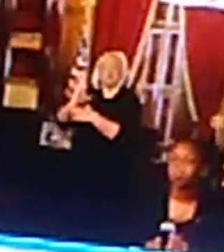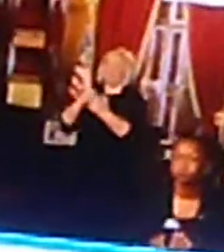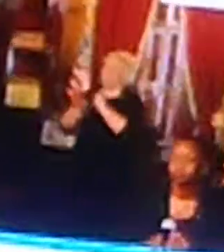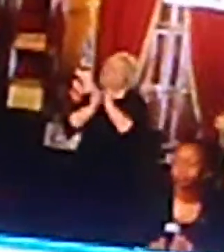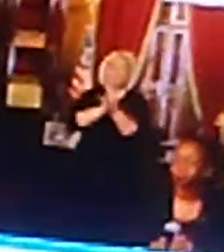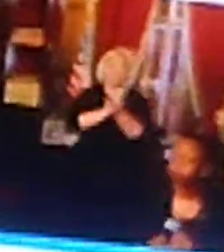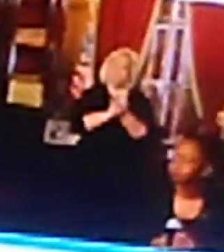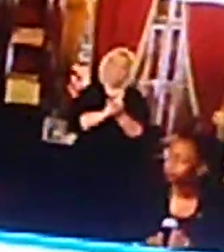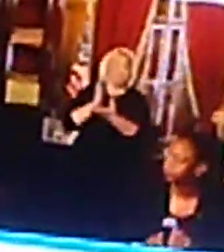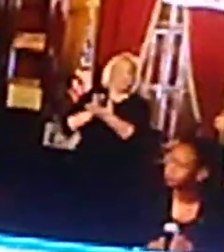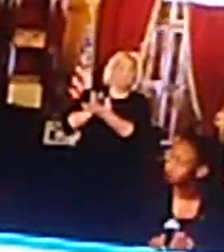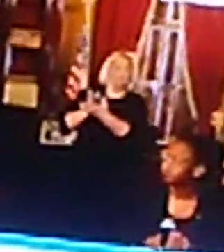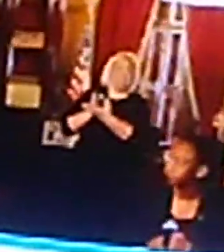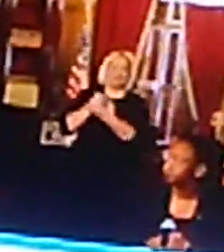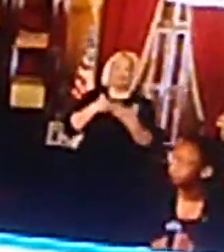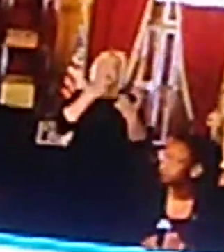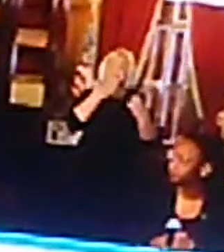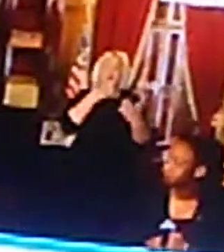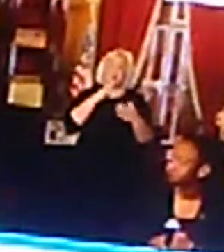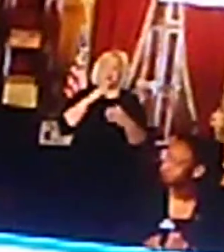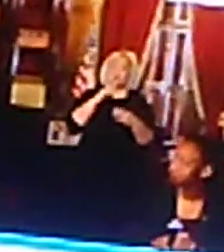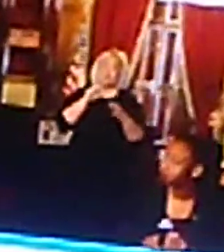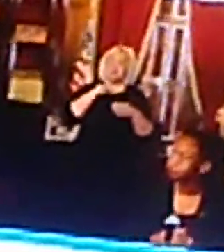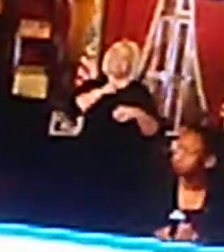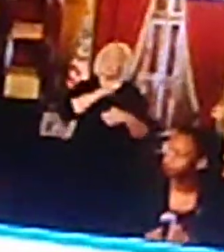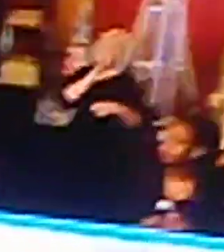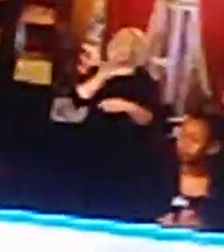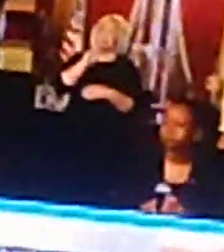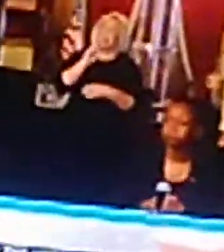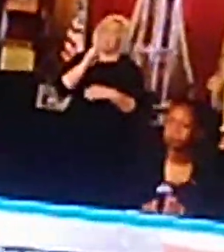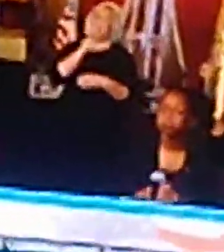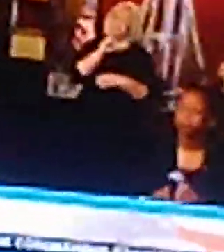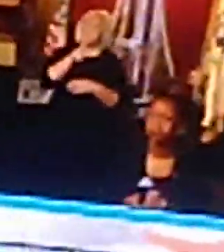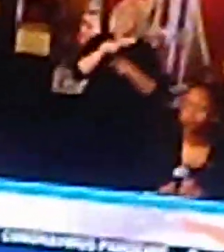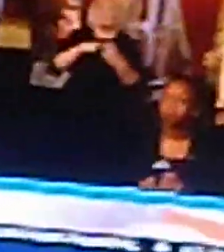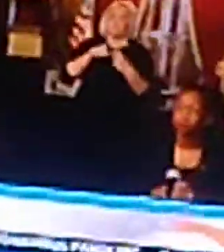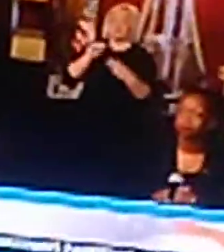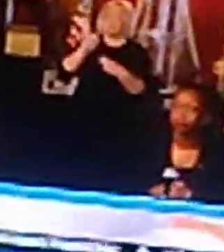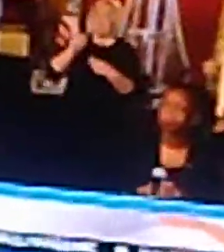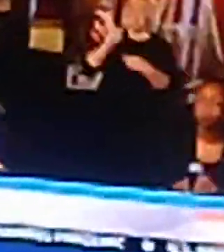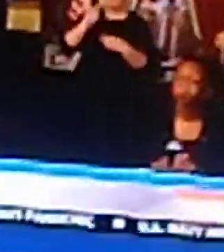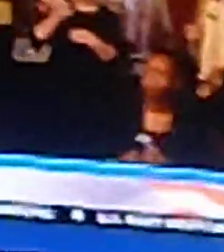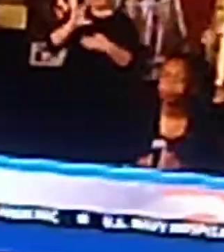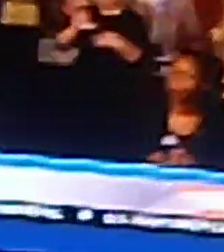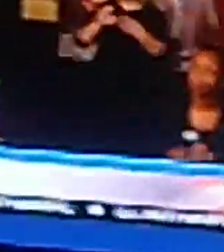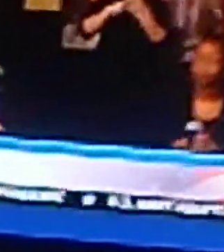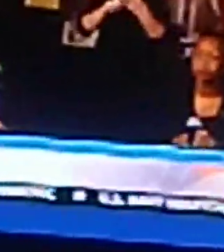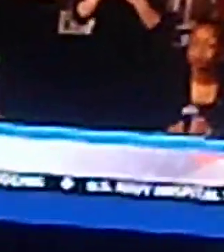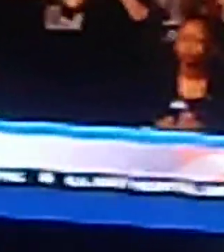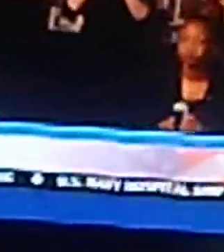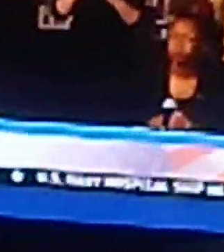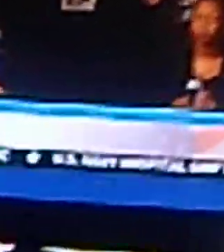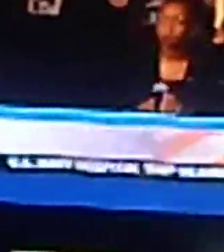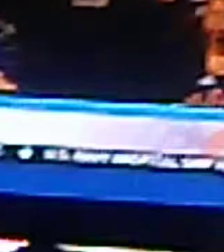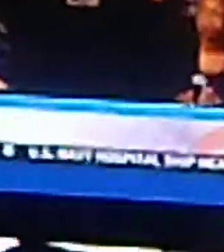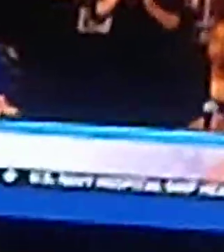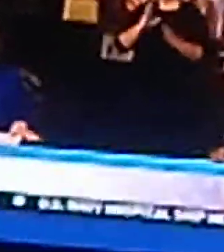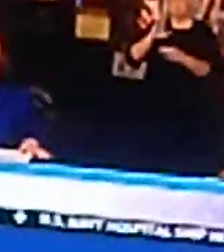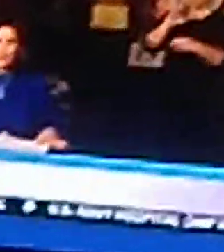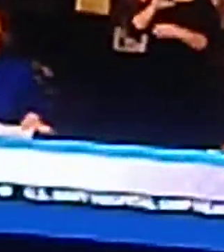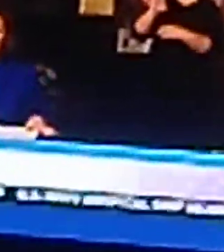legislative leaders, the Senate Majority Leader, Mike Shirkey, the Senate Democratic Leader, Jim Ananek, the House Speaker, Lee Chatfield,